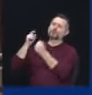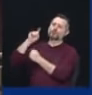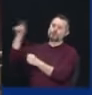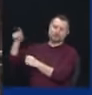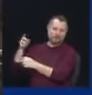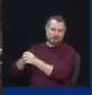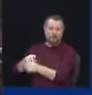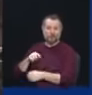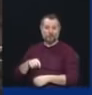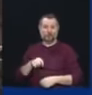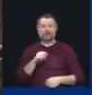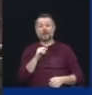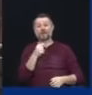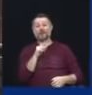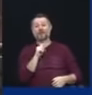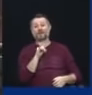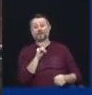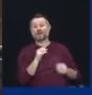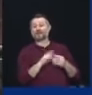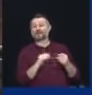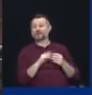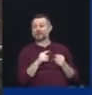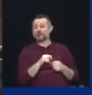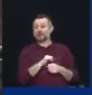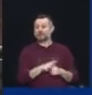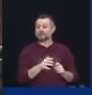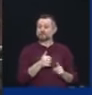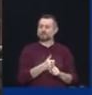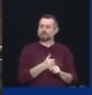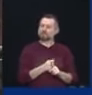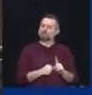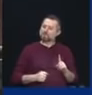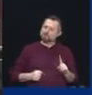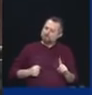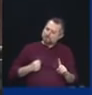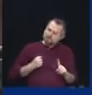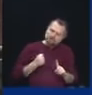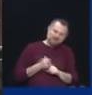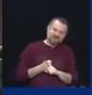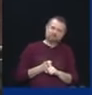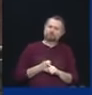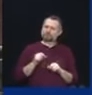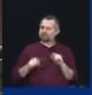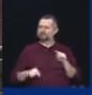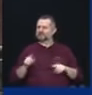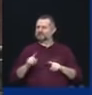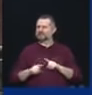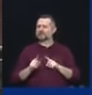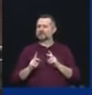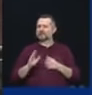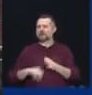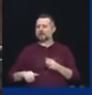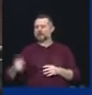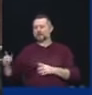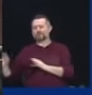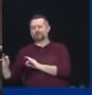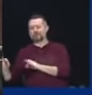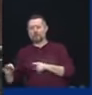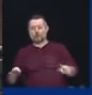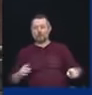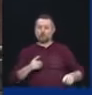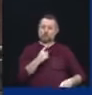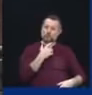says this COVID virus has affected people differently, she is exactly right. This COVID virus